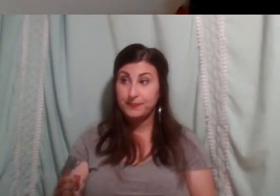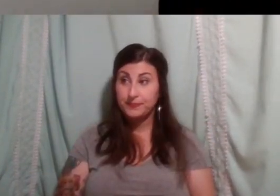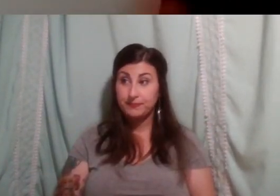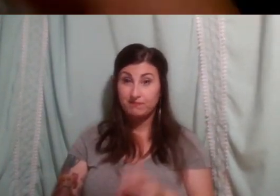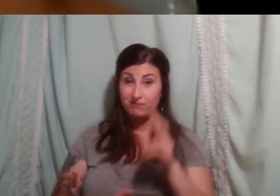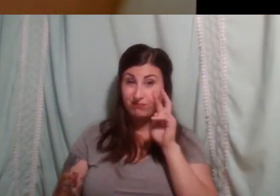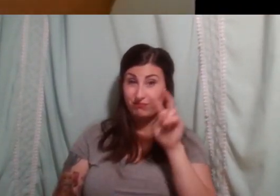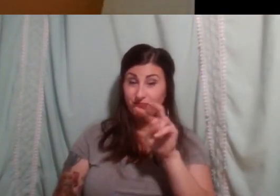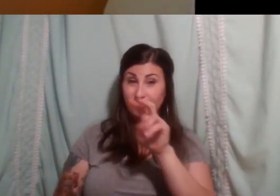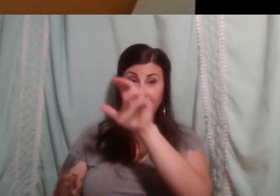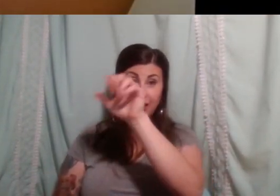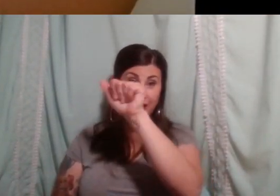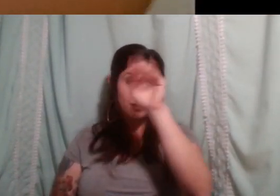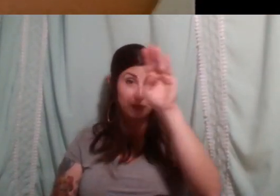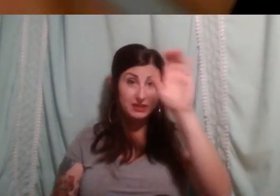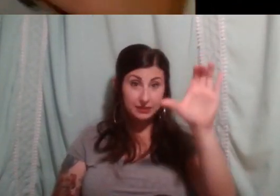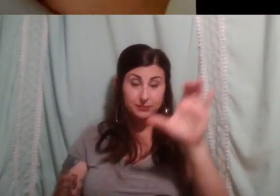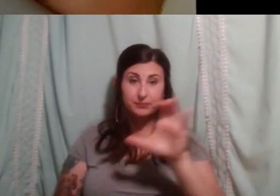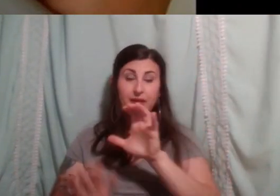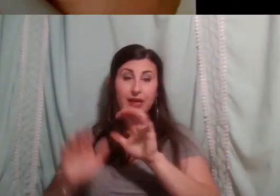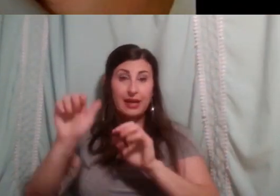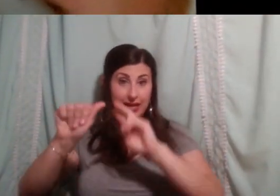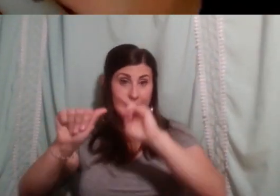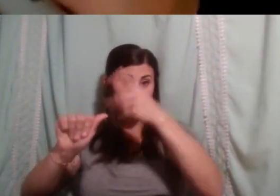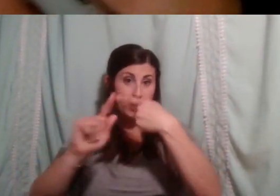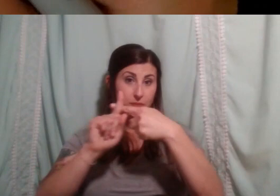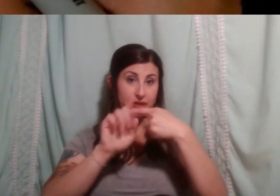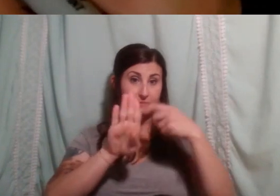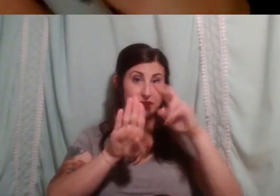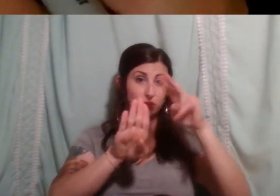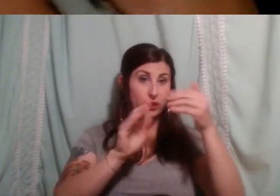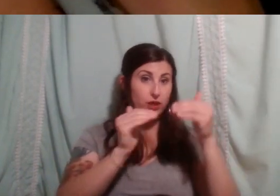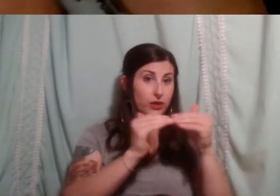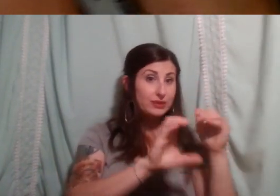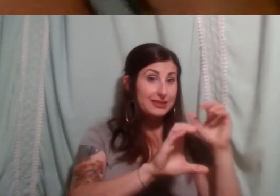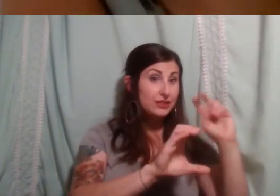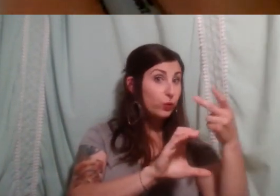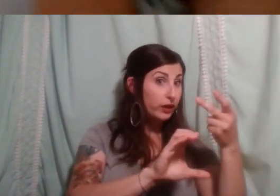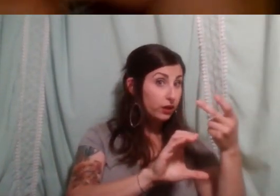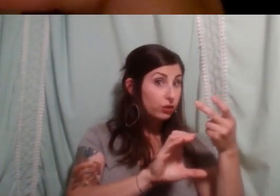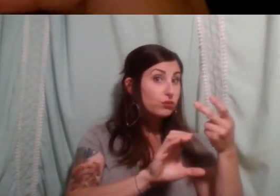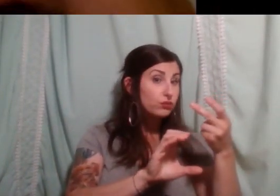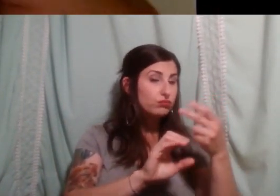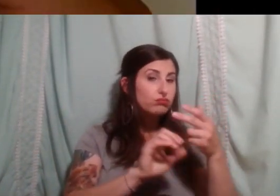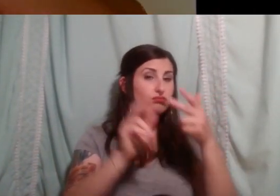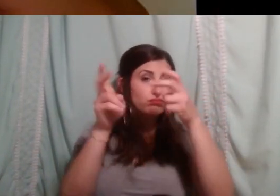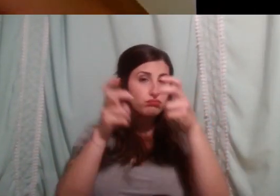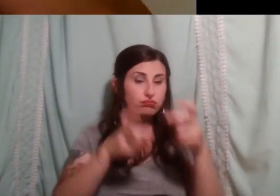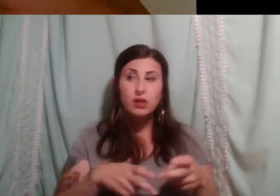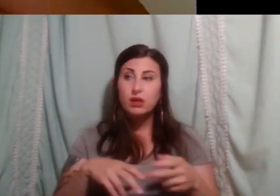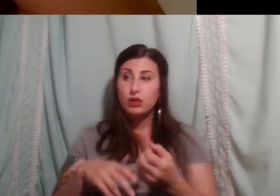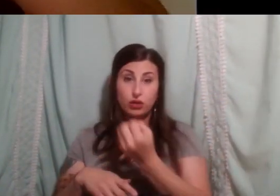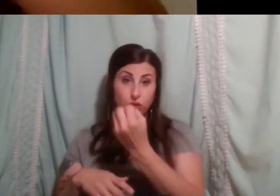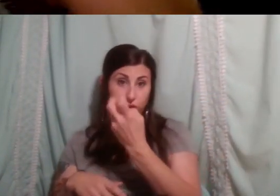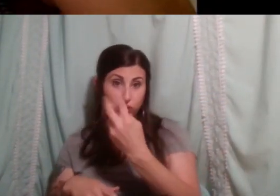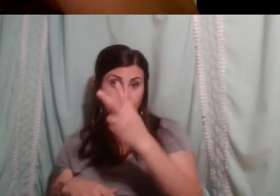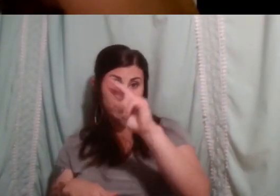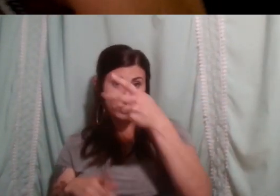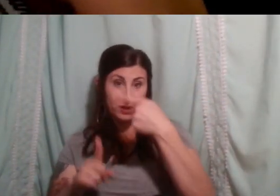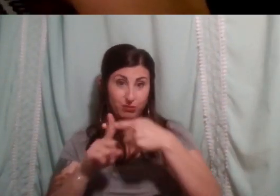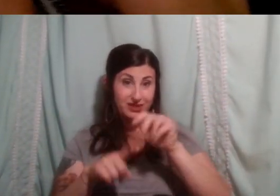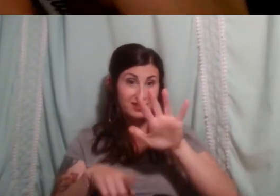Okay, look at this one. A, B, C. A squared plus b squared equals c squared. All right, 12